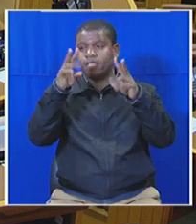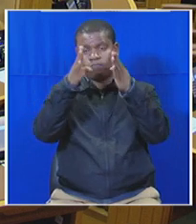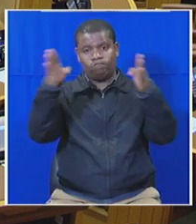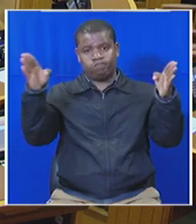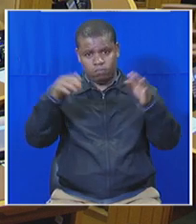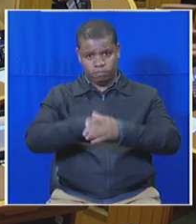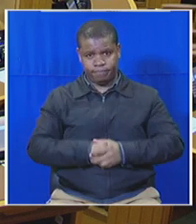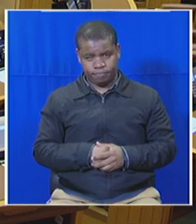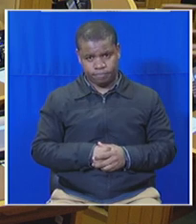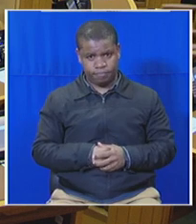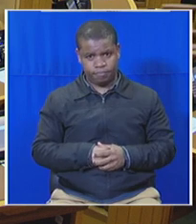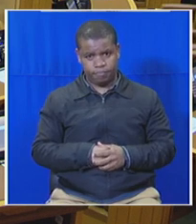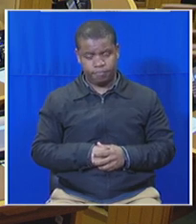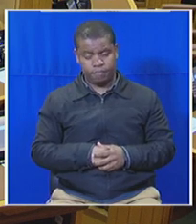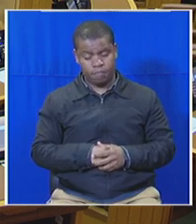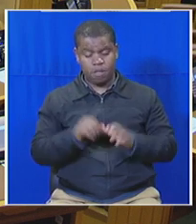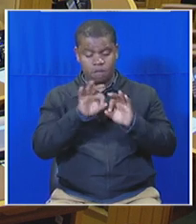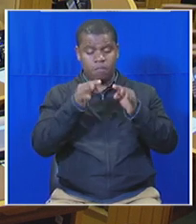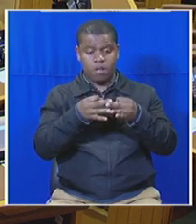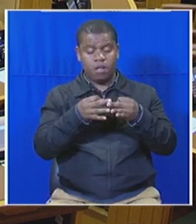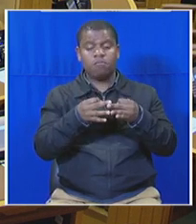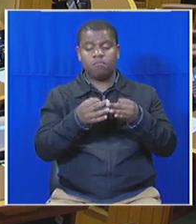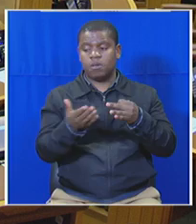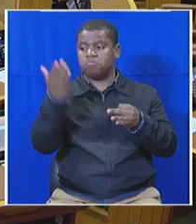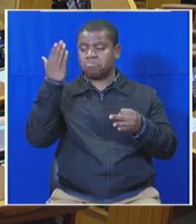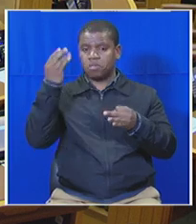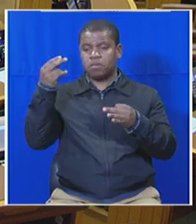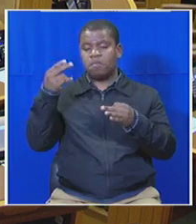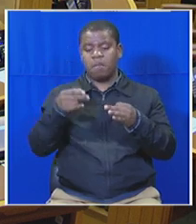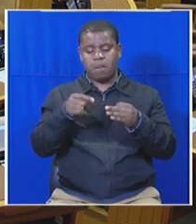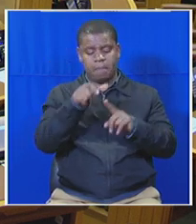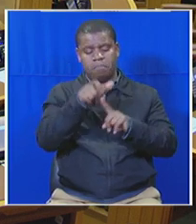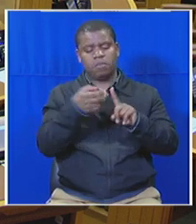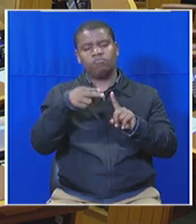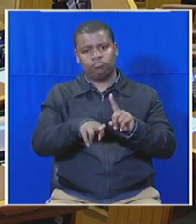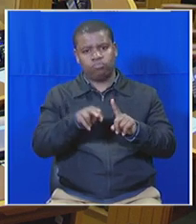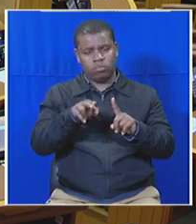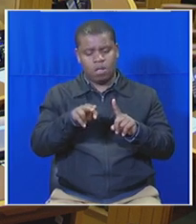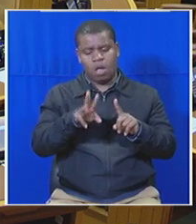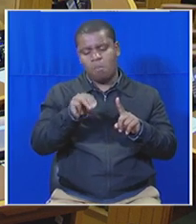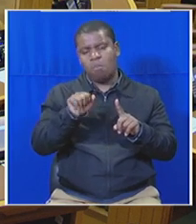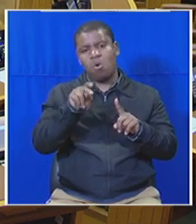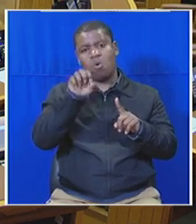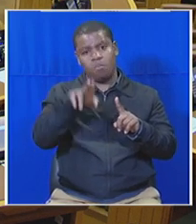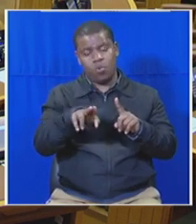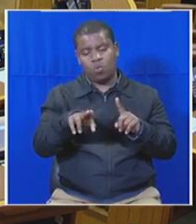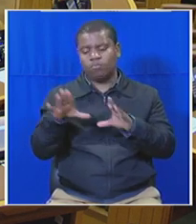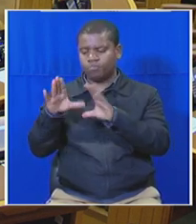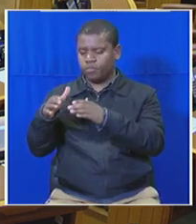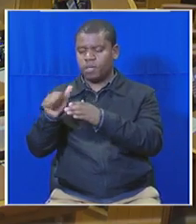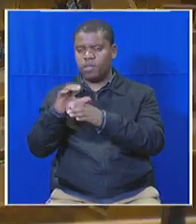gallery, to the family of the late Honorable Kenneth Mobu, on behalf of the African National